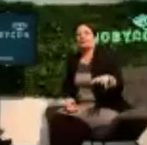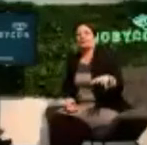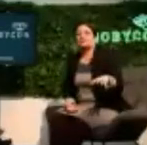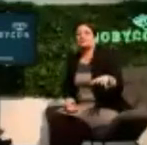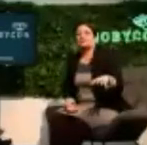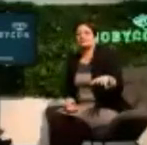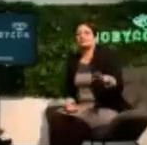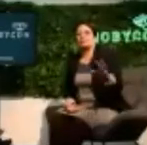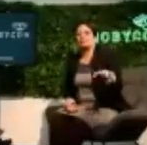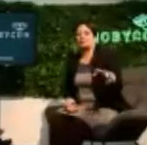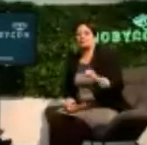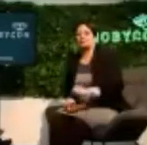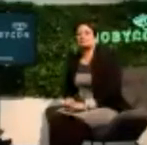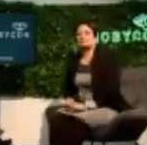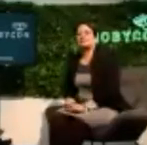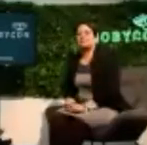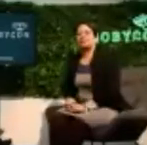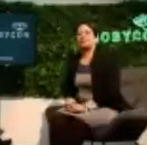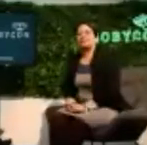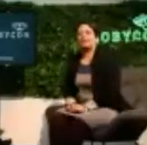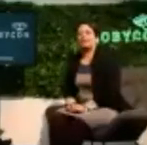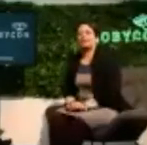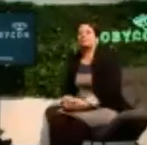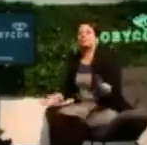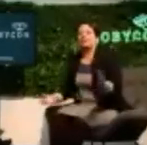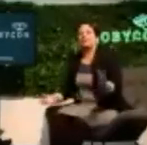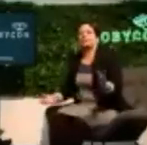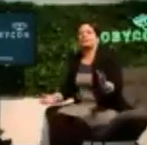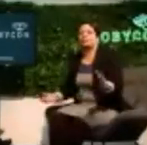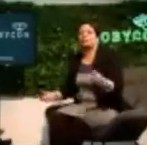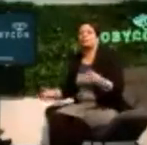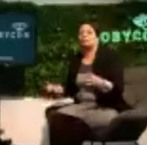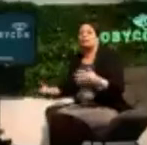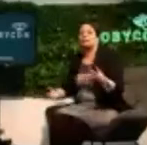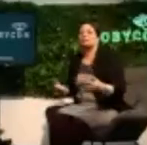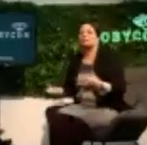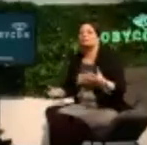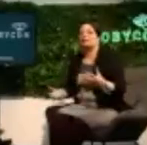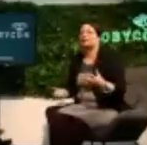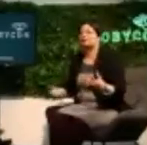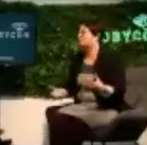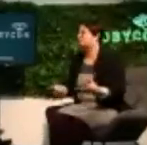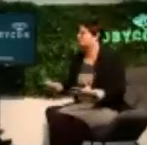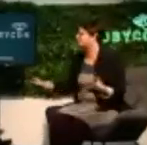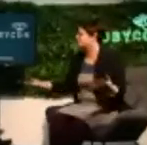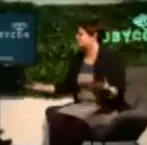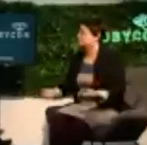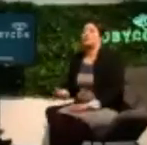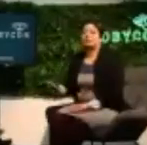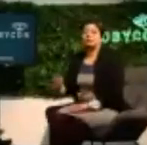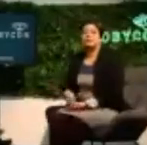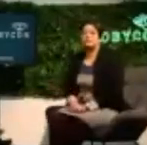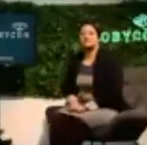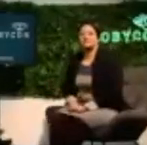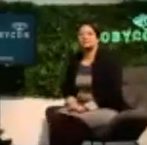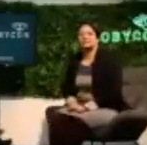waiting area in the center with tram space as well. And yeah, really integral in terms of that safe route to, well,